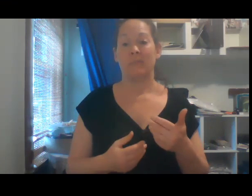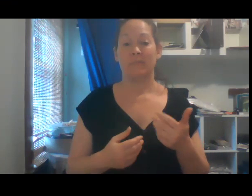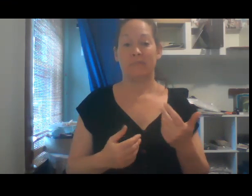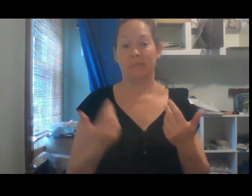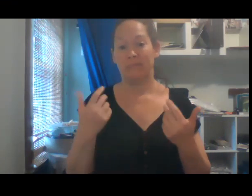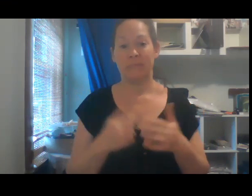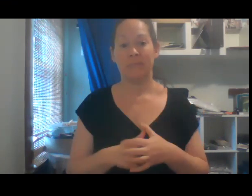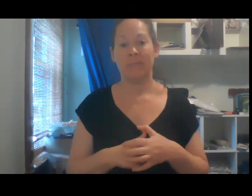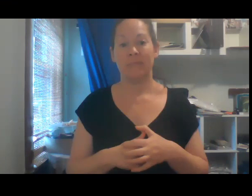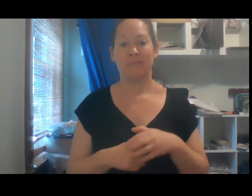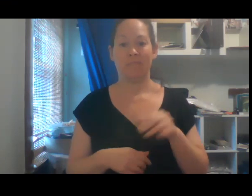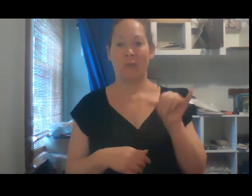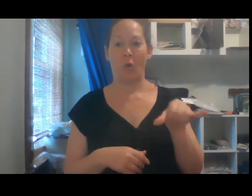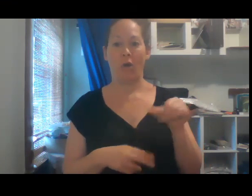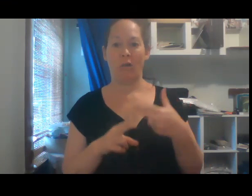curve.